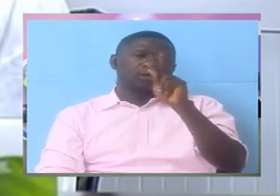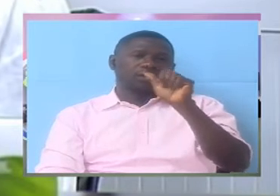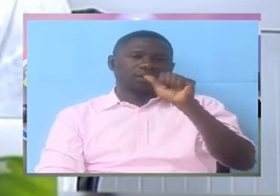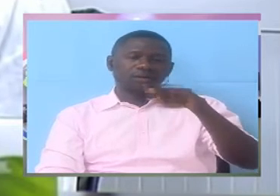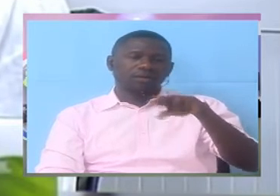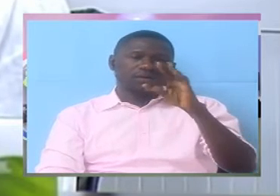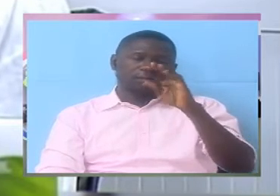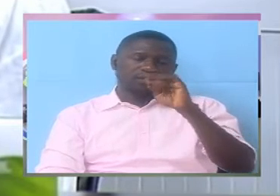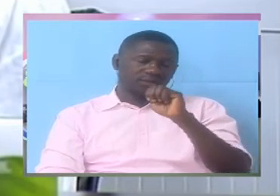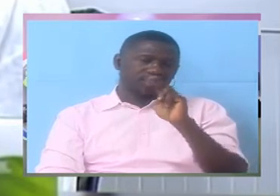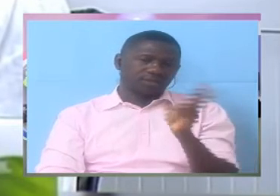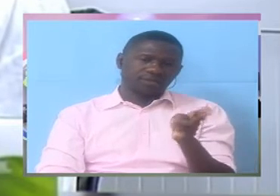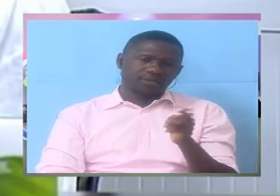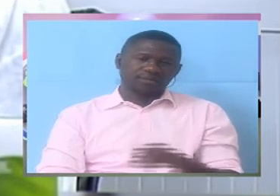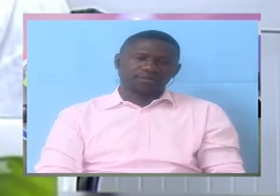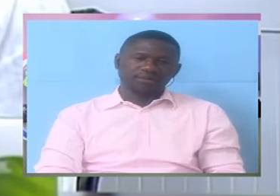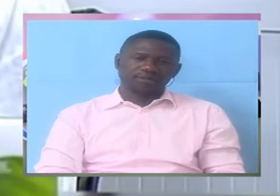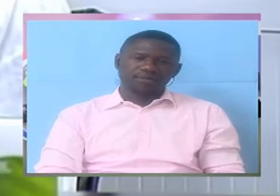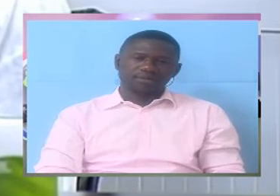Was he lying?